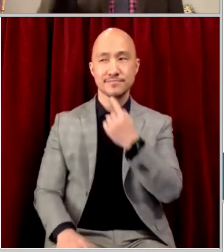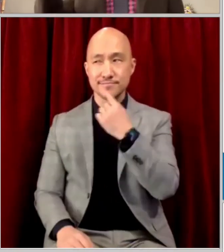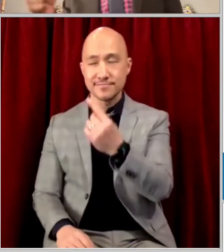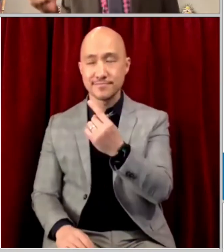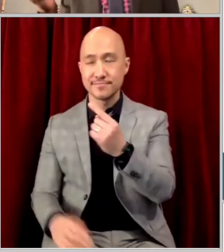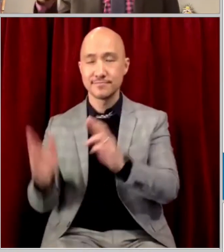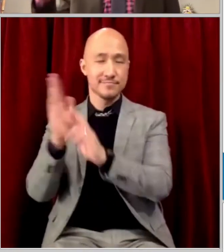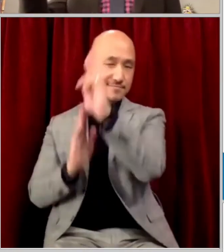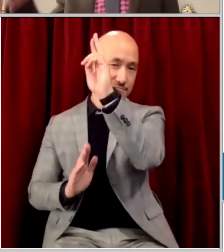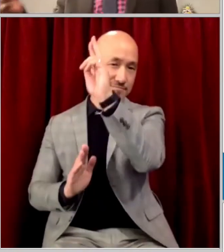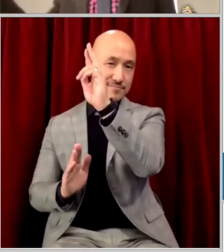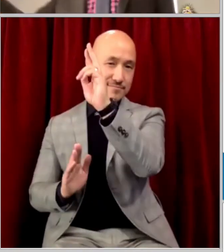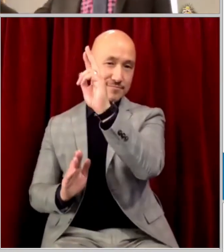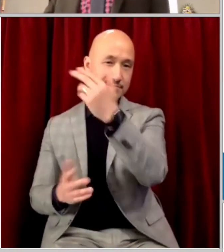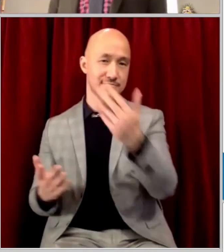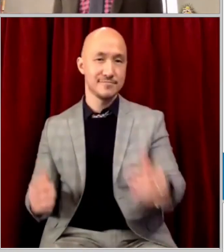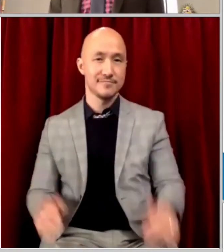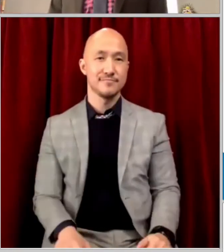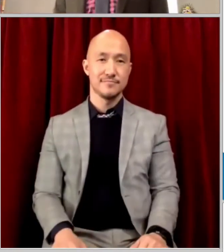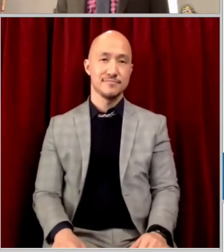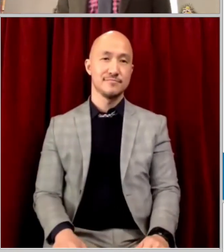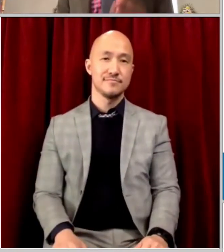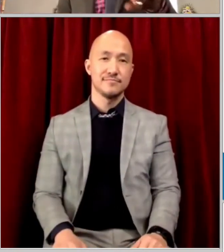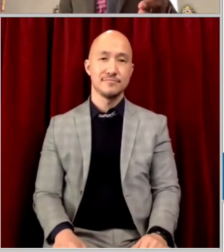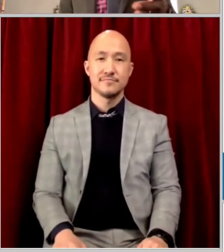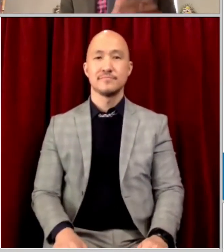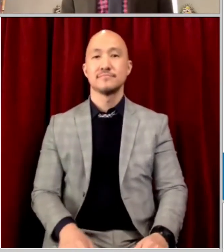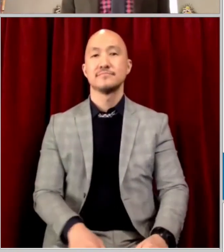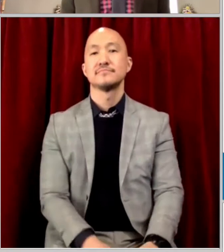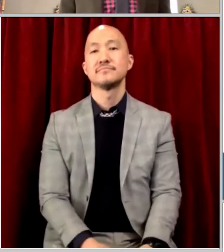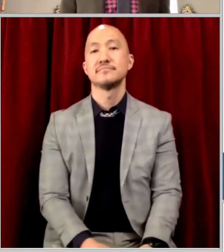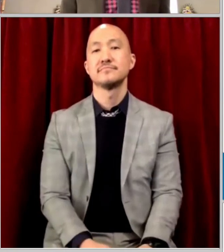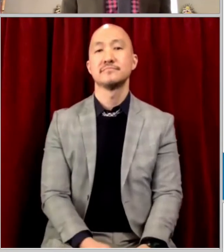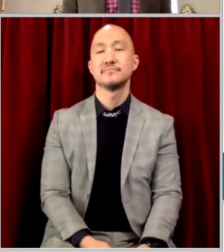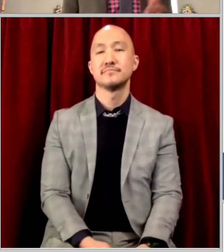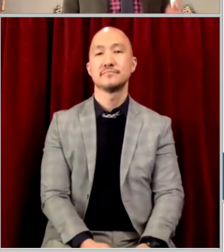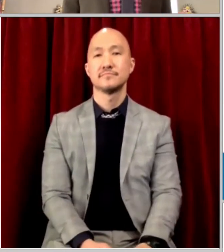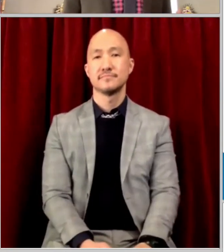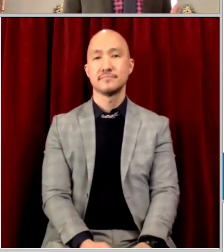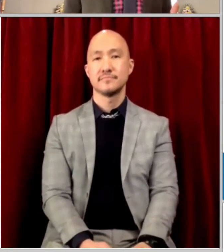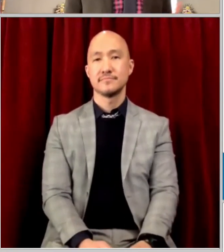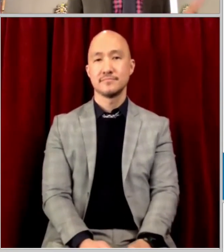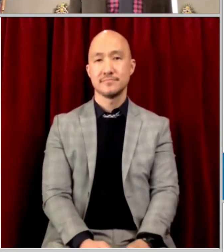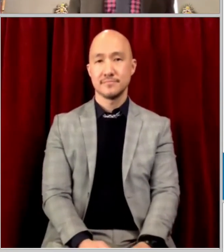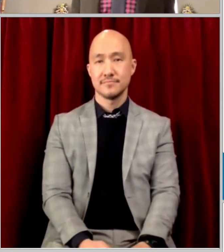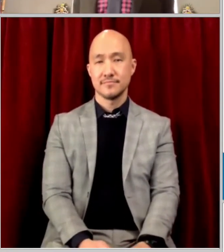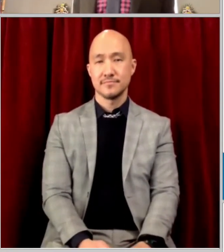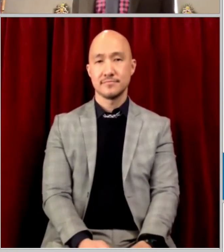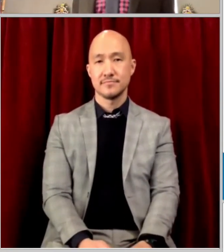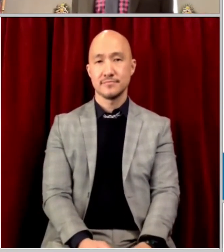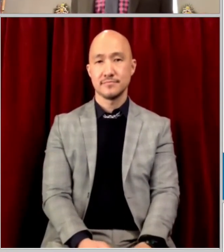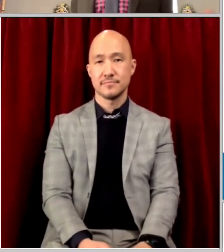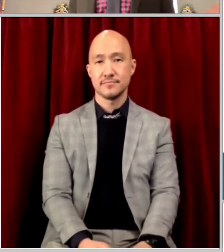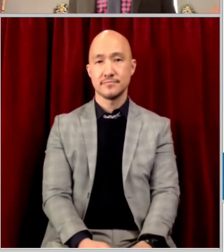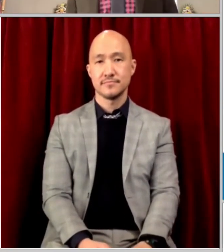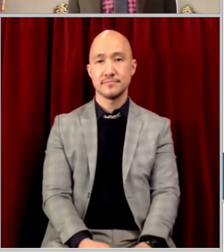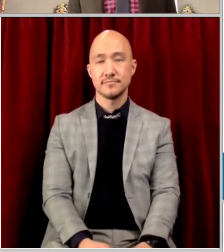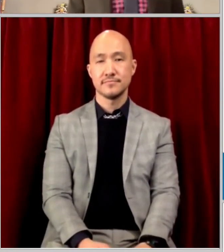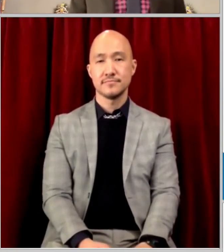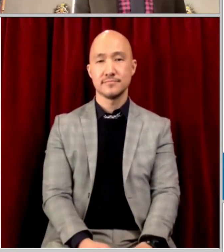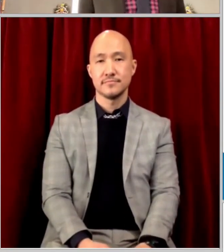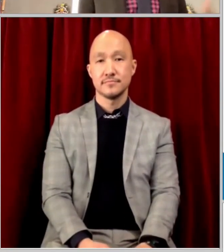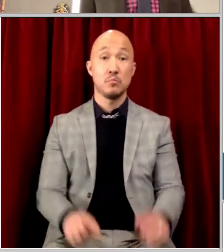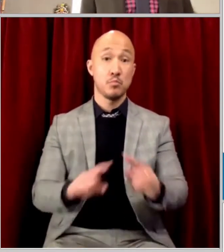But once they told me, now we're moving in the right direction because I needed to expose them. That's what light does. It